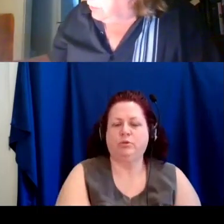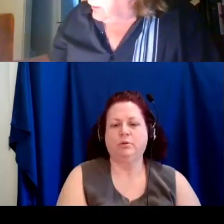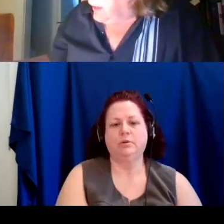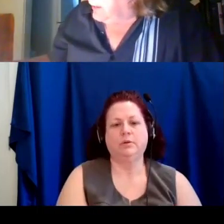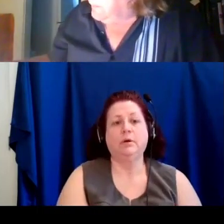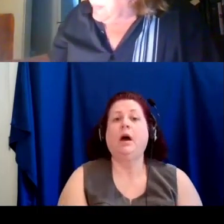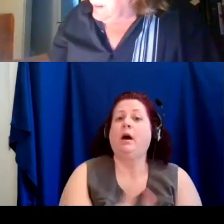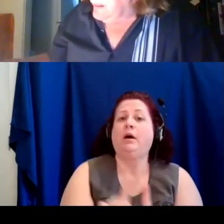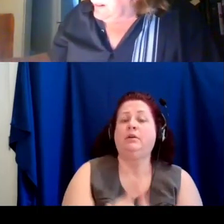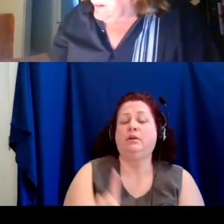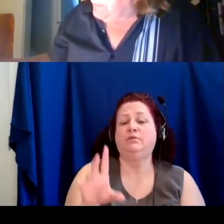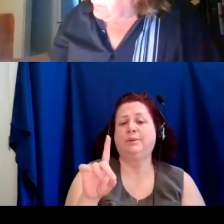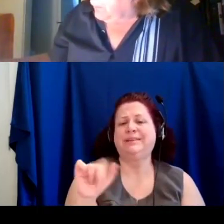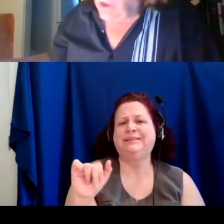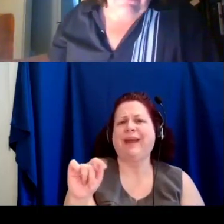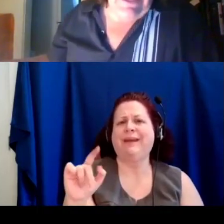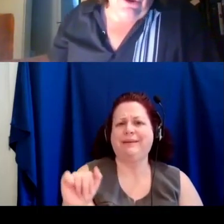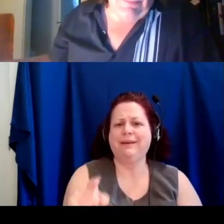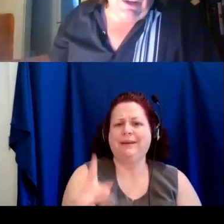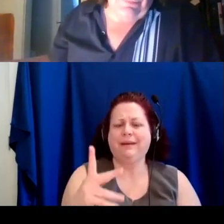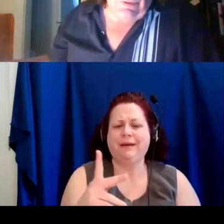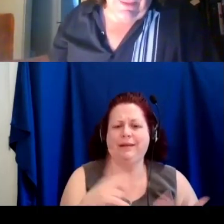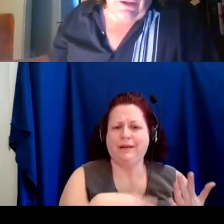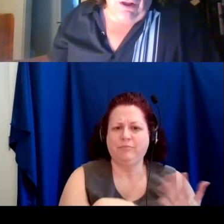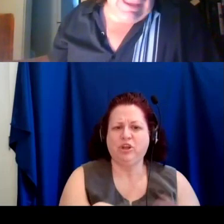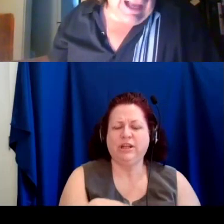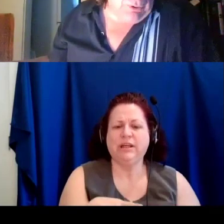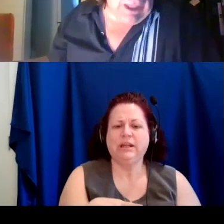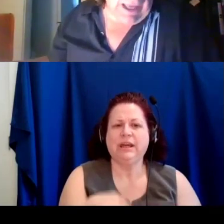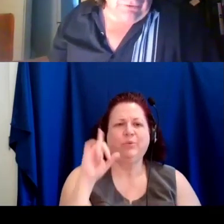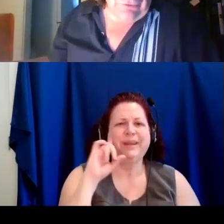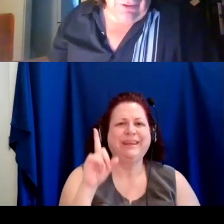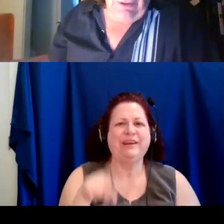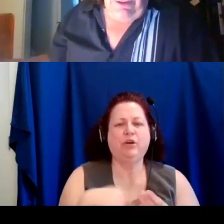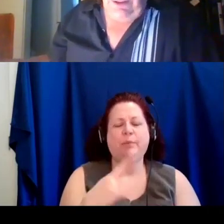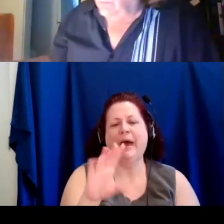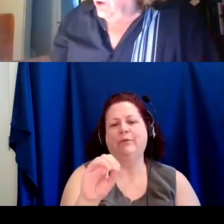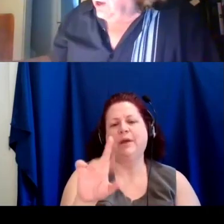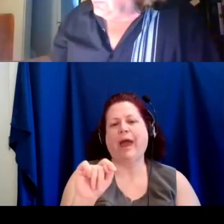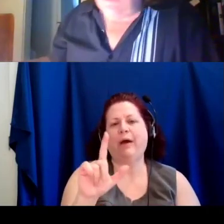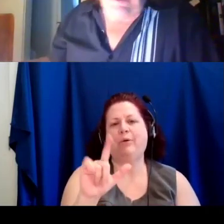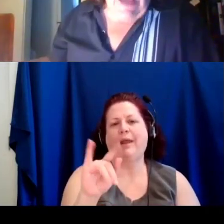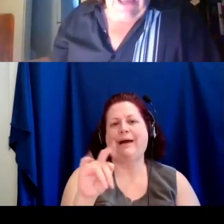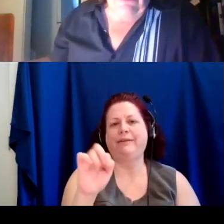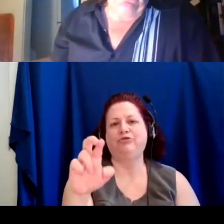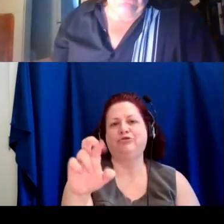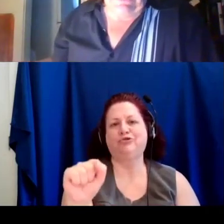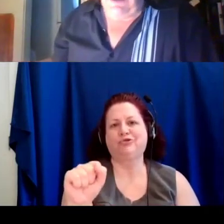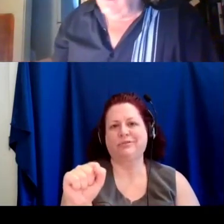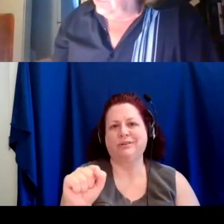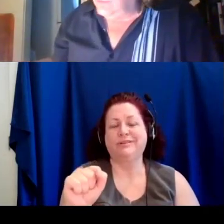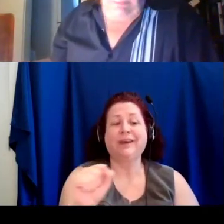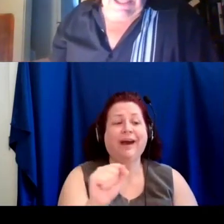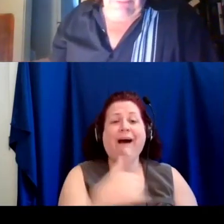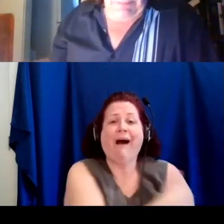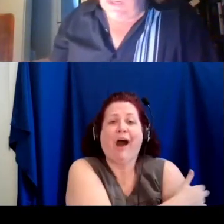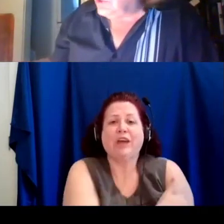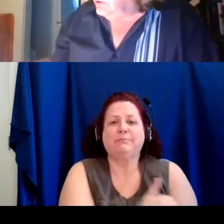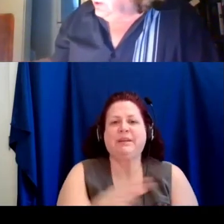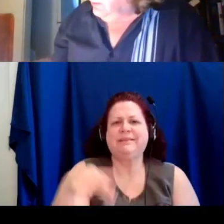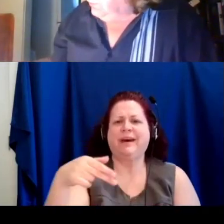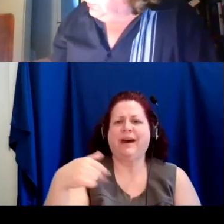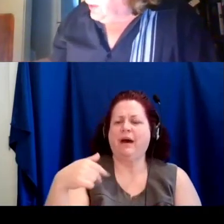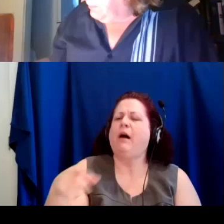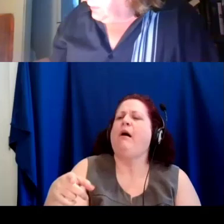that I'm looking at, we often hear about what they call the outliers. When hospitals have high restraint numbers, they blame the